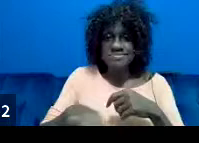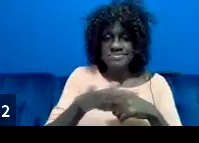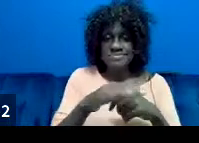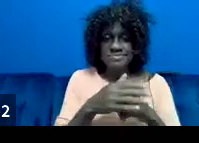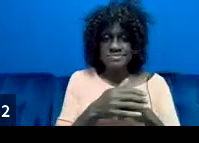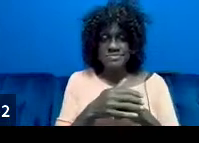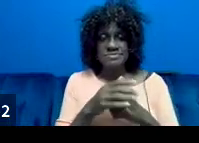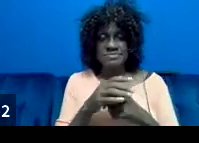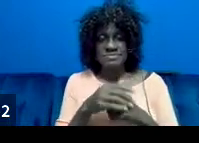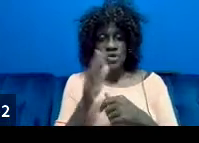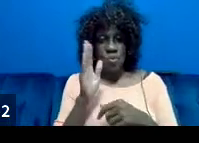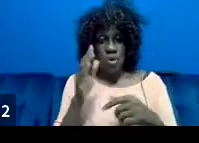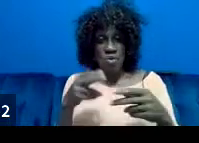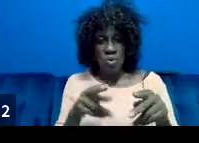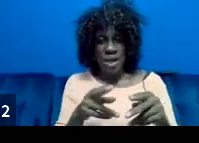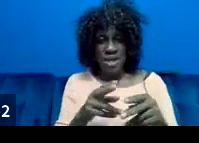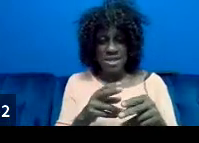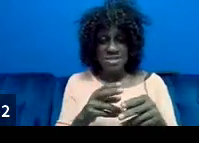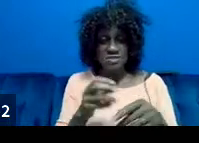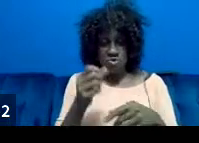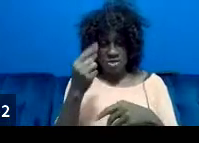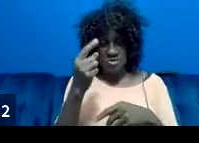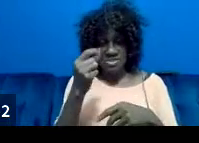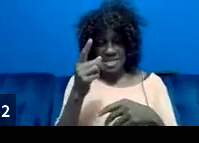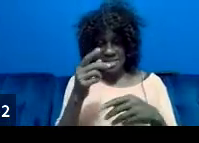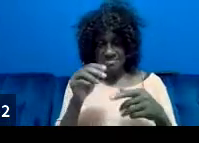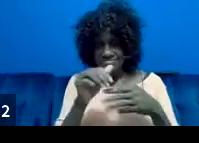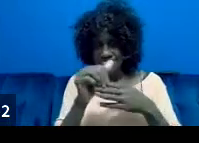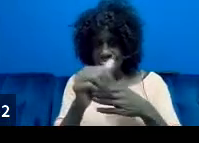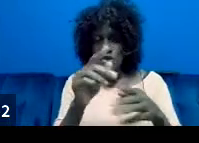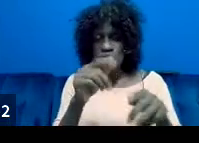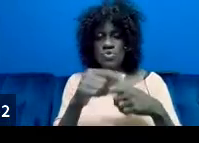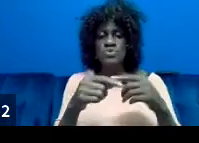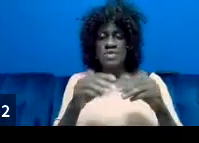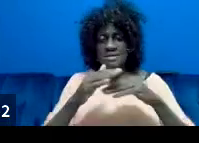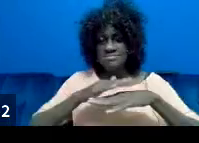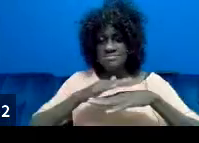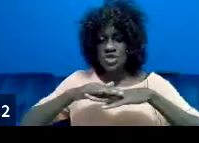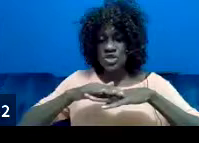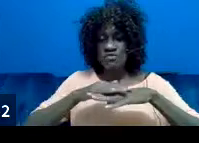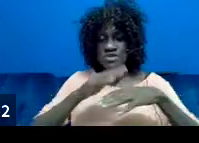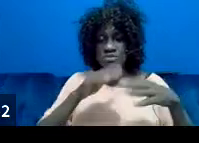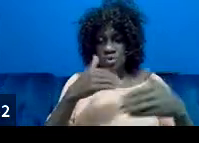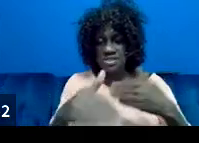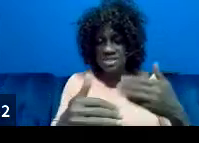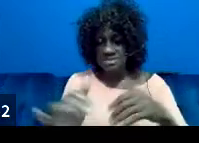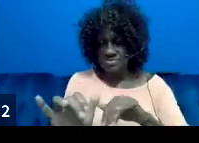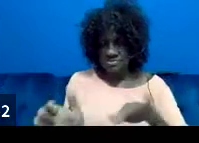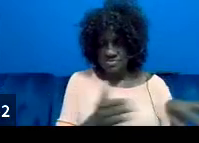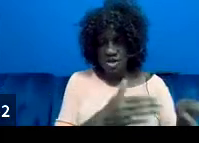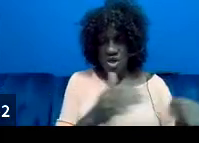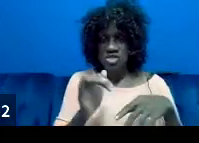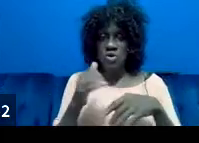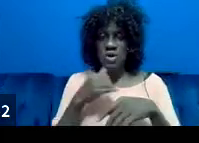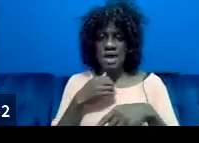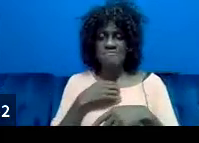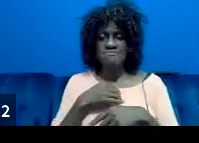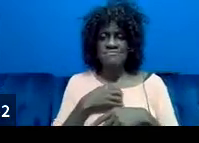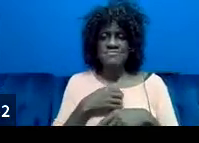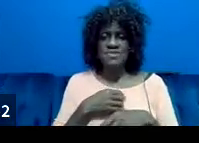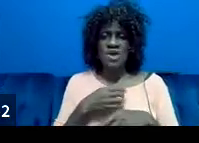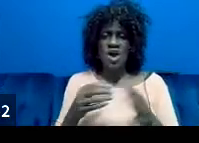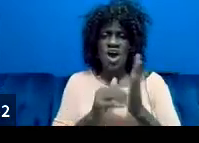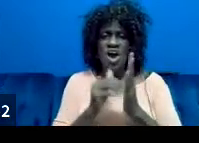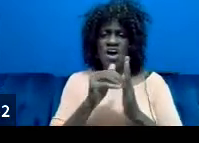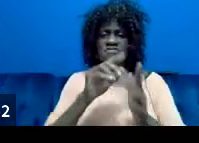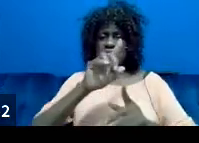great resource for understanding or guiding you through that surface process. Then we also have frequently asked questions.